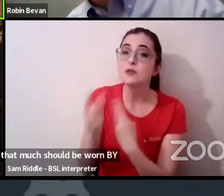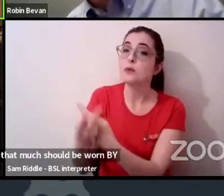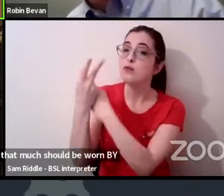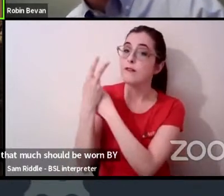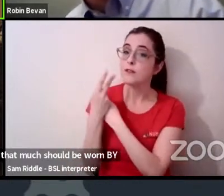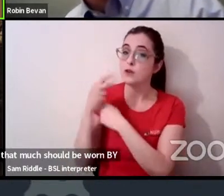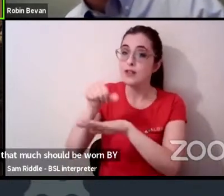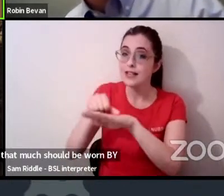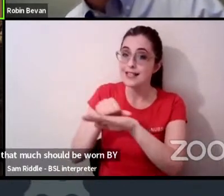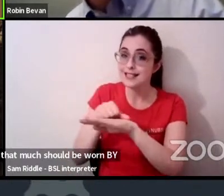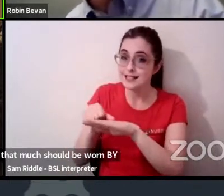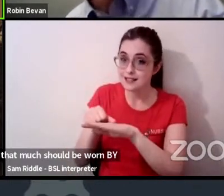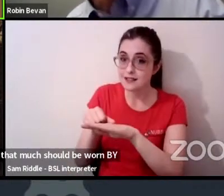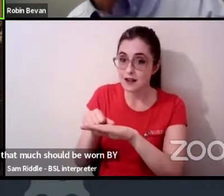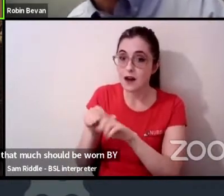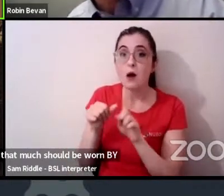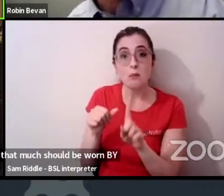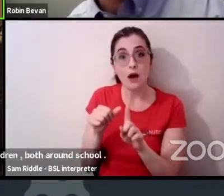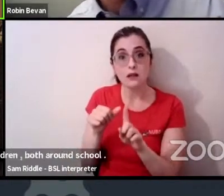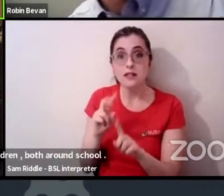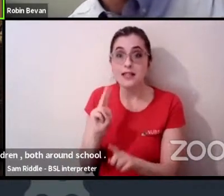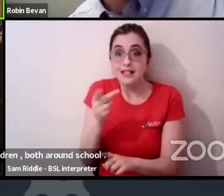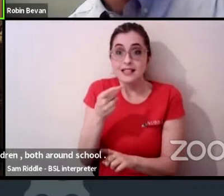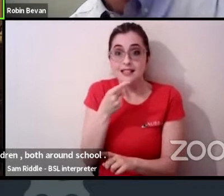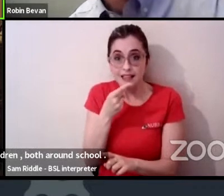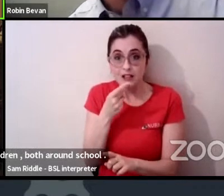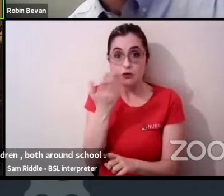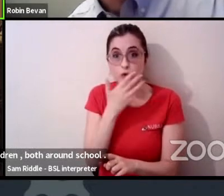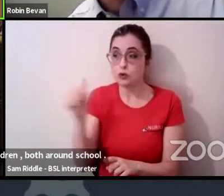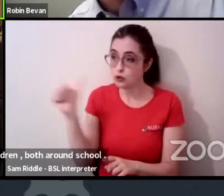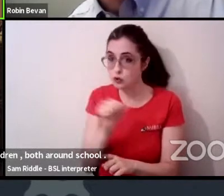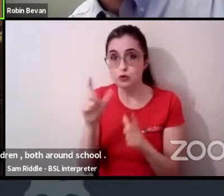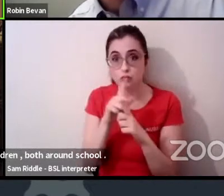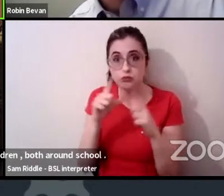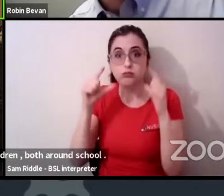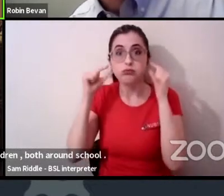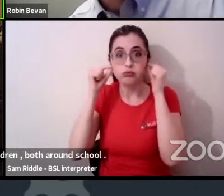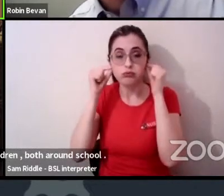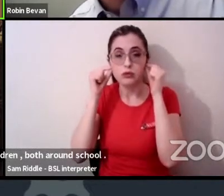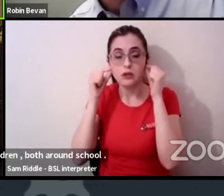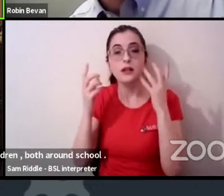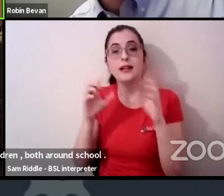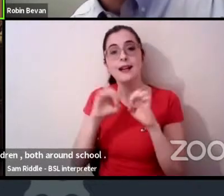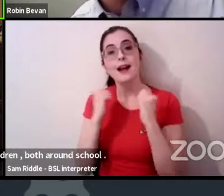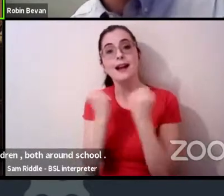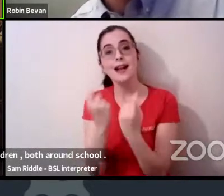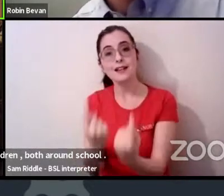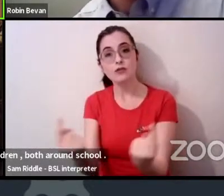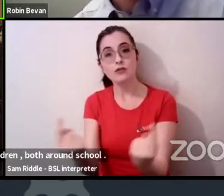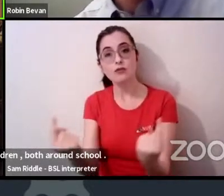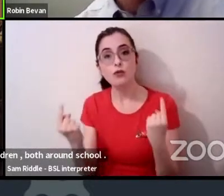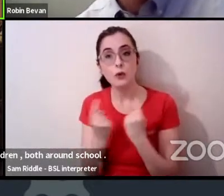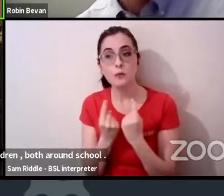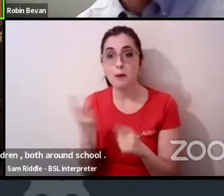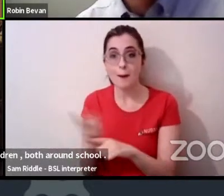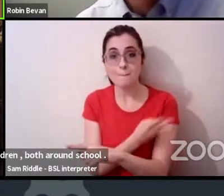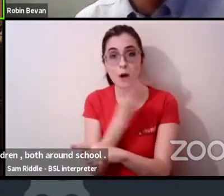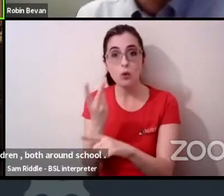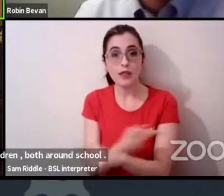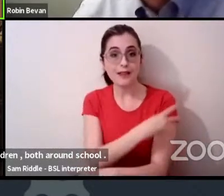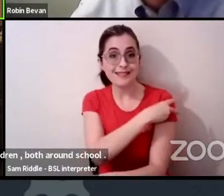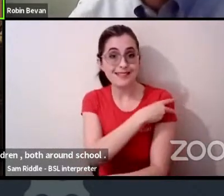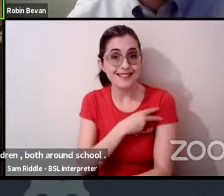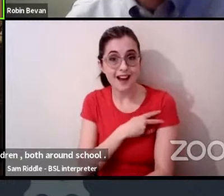secondary schools, masks should be worn in classrooms and throughout the school by pupils and by staff, by all